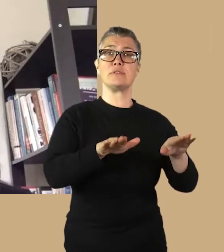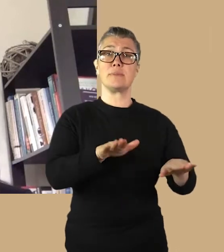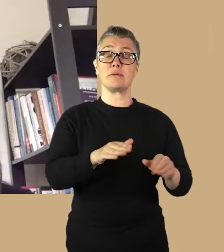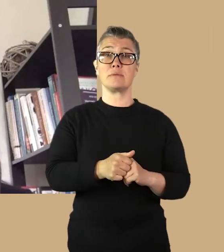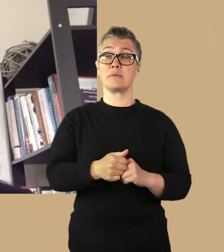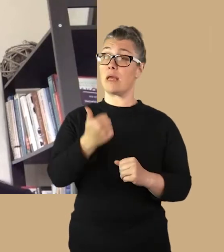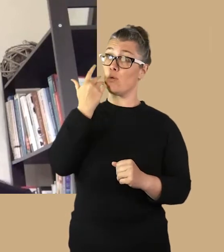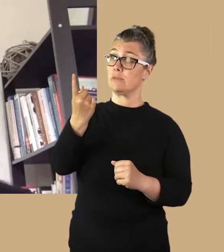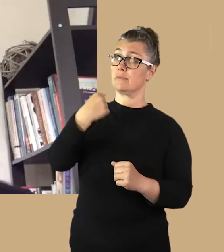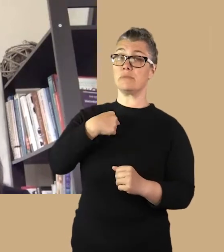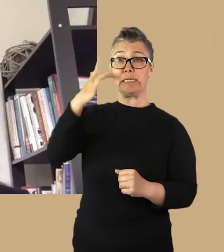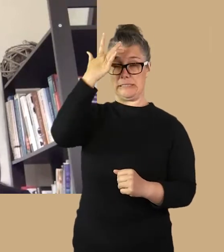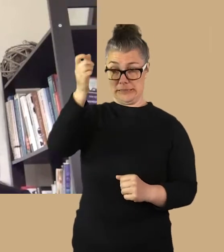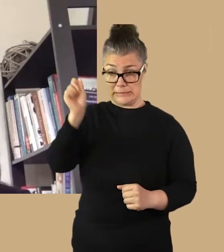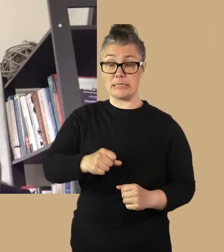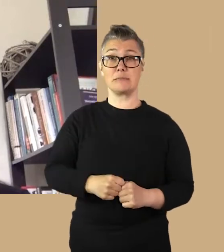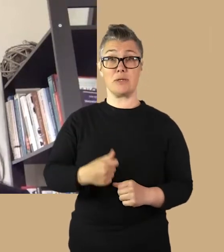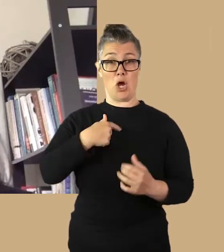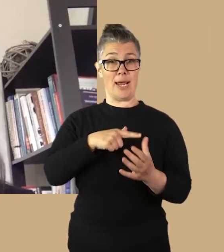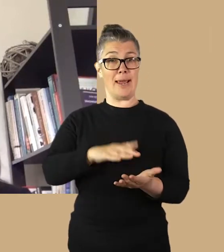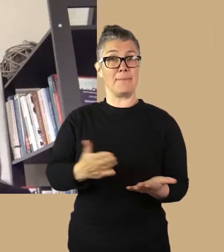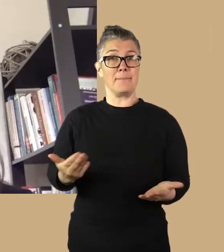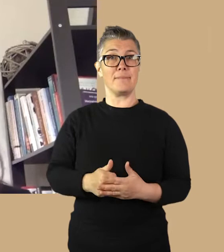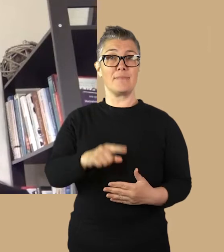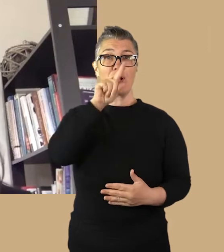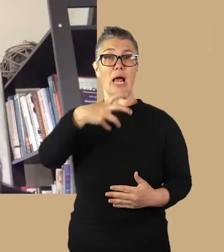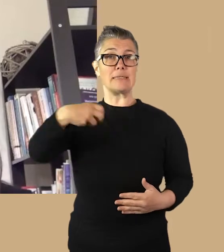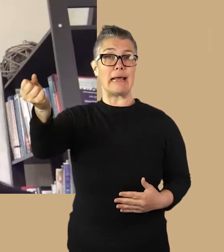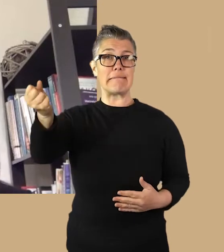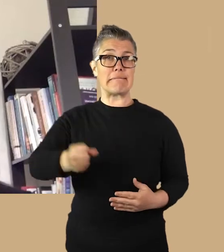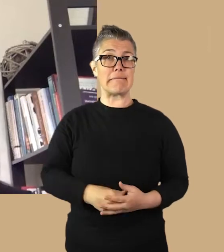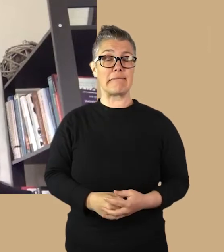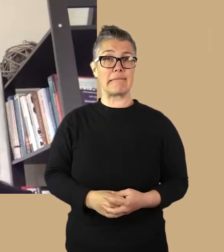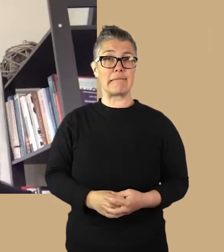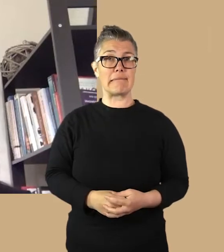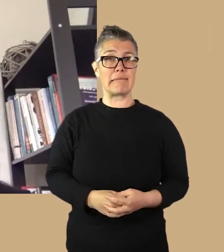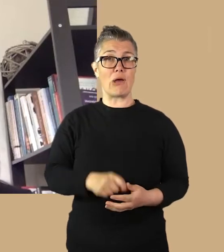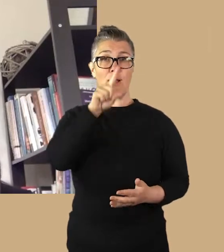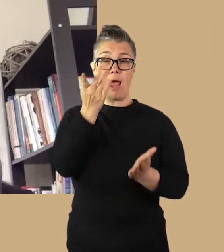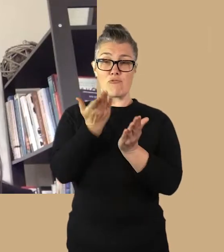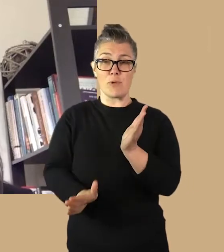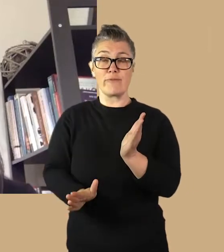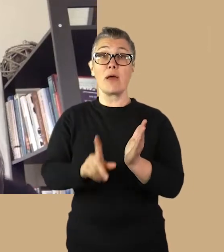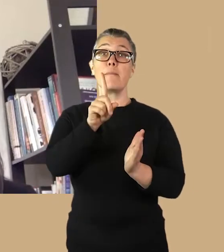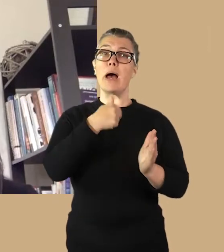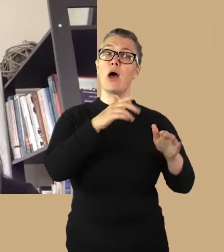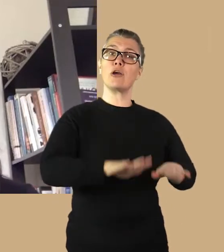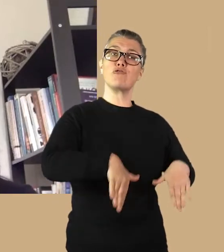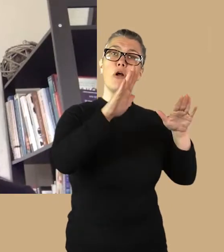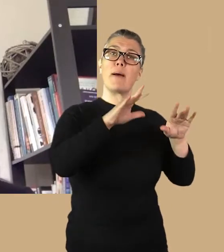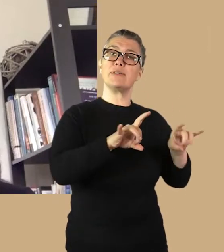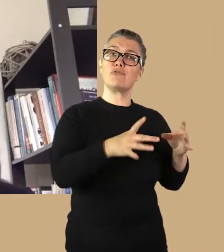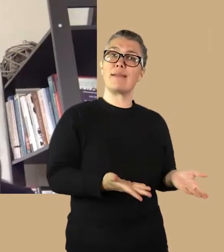been always told I'm an Indian, and I am. That obviously can't be taken away from me ever, but I did grow